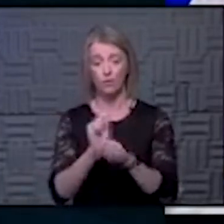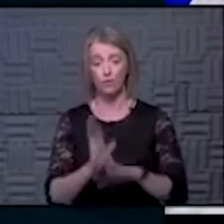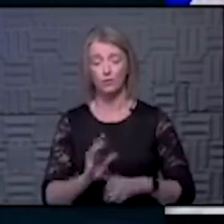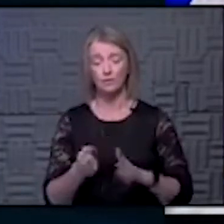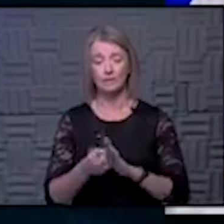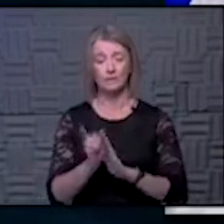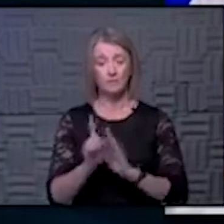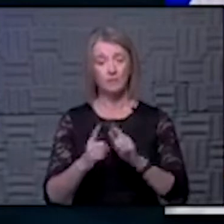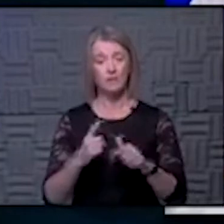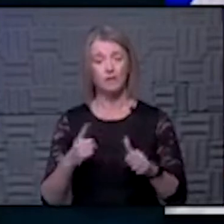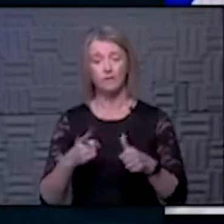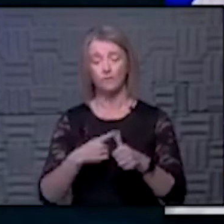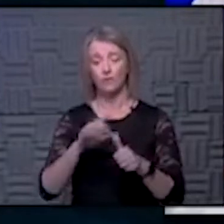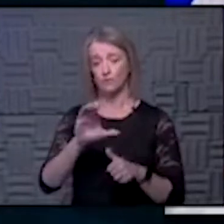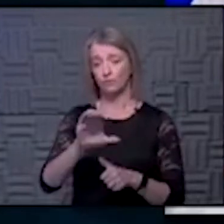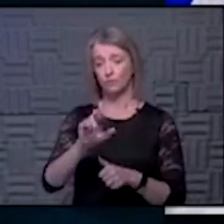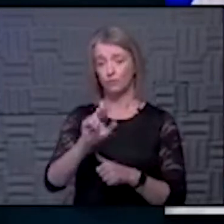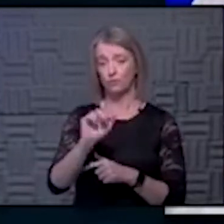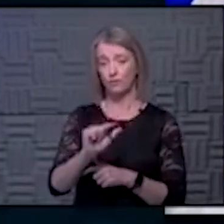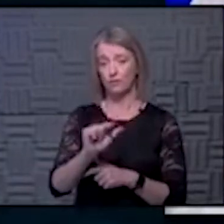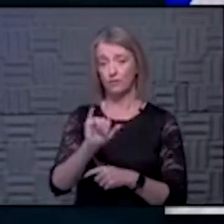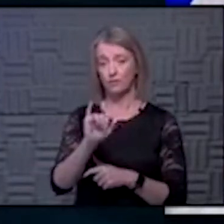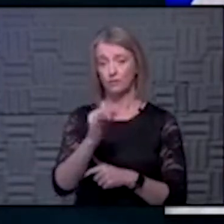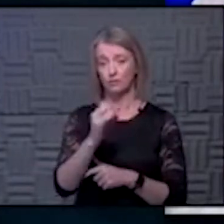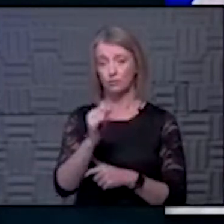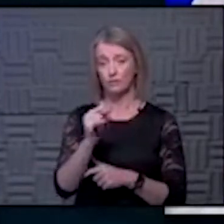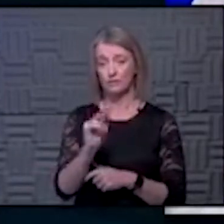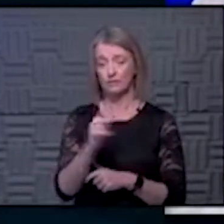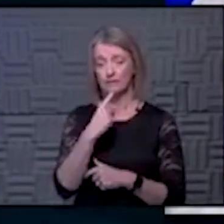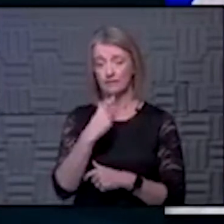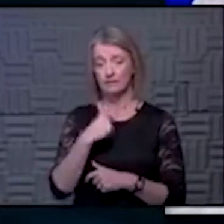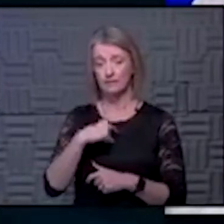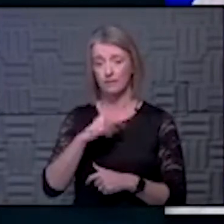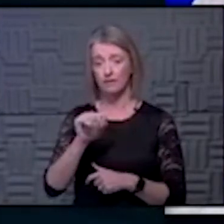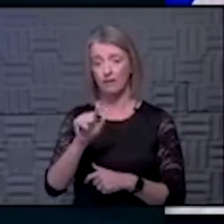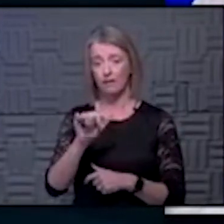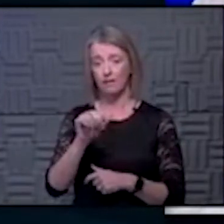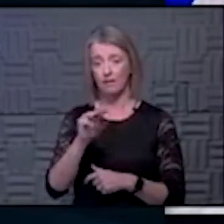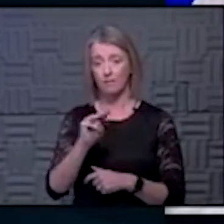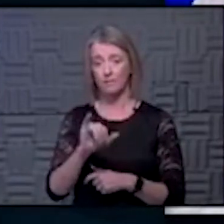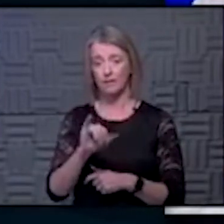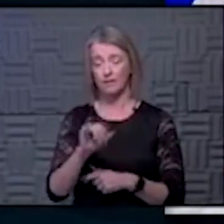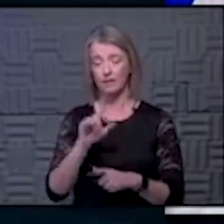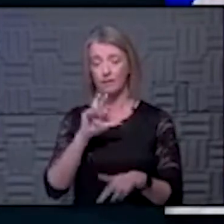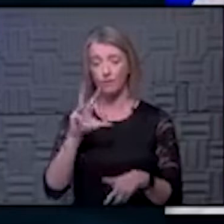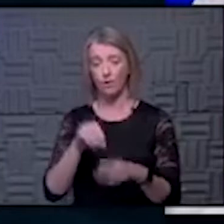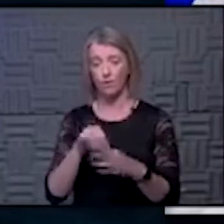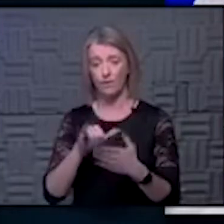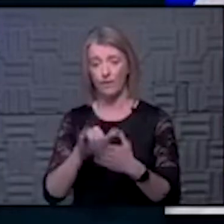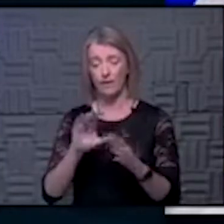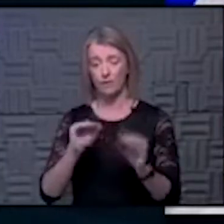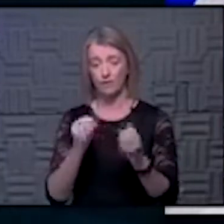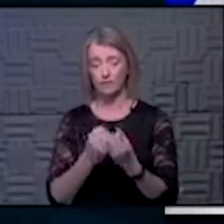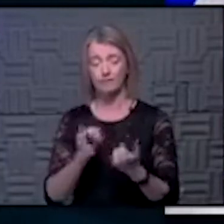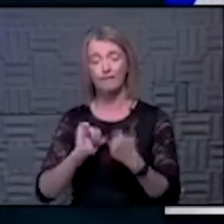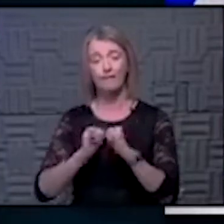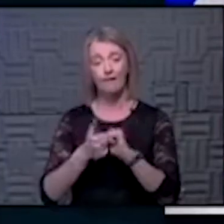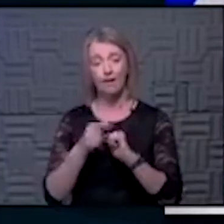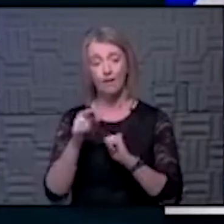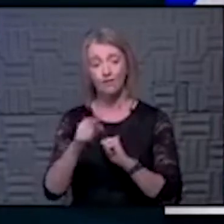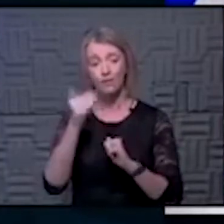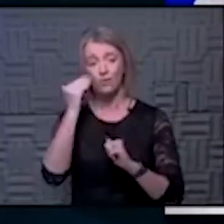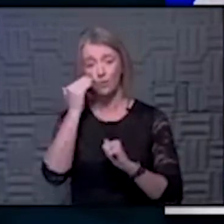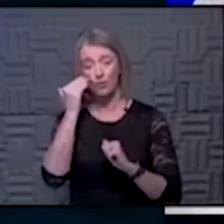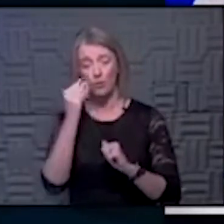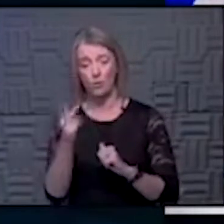a minute. But first, Craig, Justin tells us you are an alumnus of the Battle Within. Tell us a bit about how you